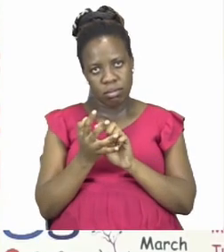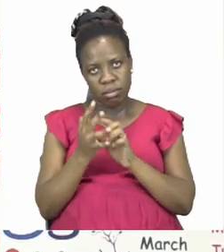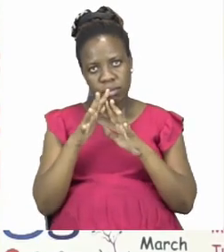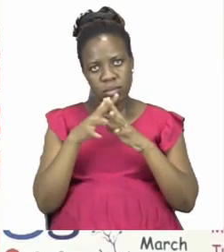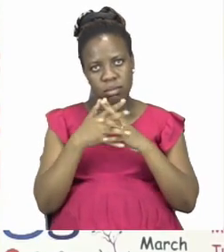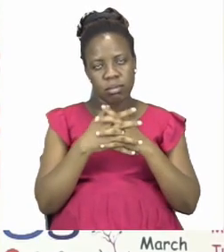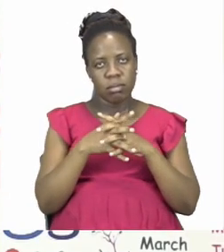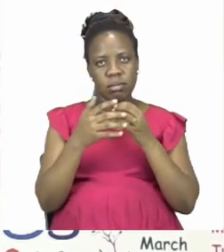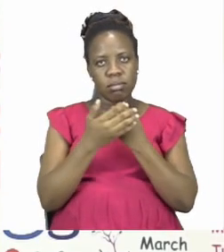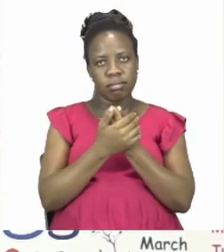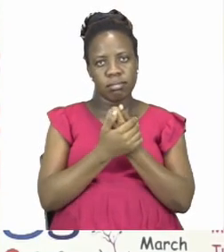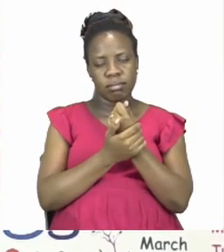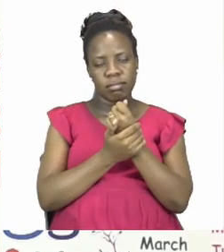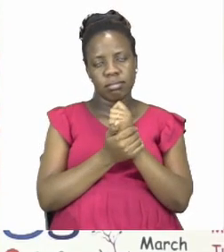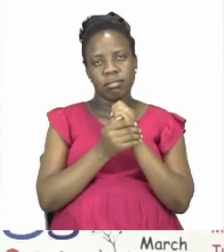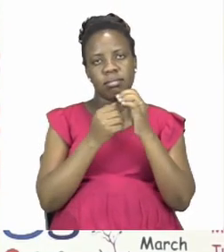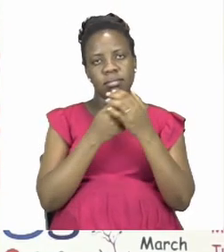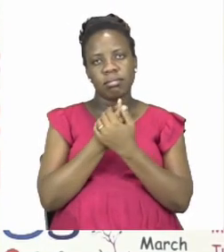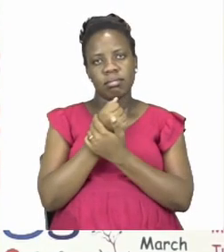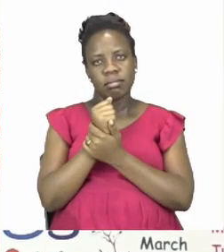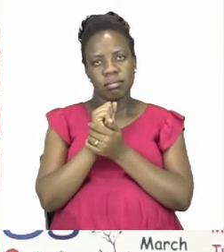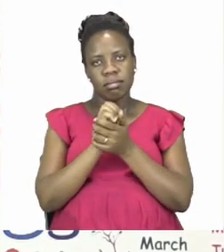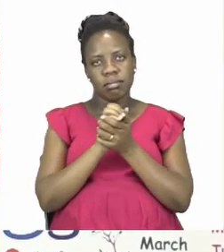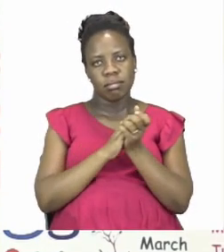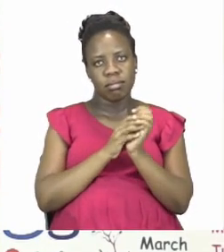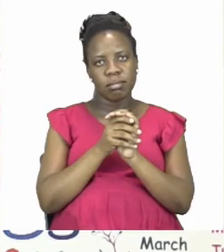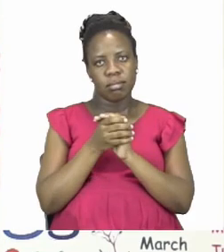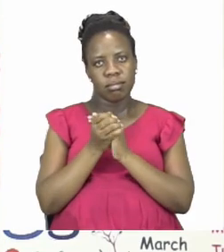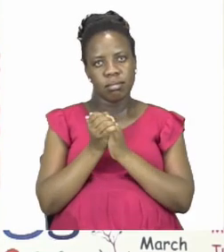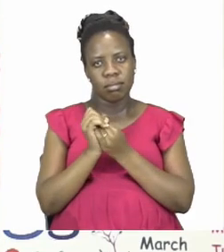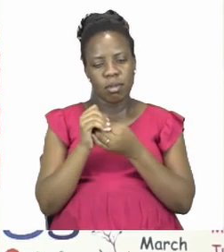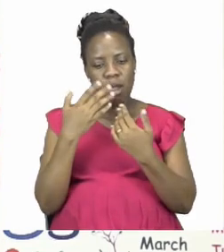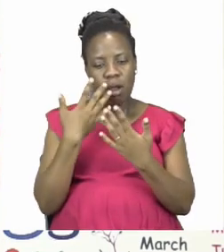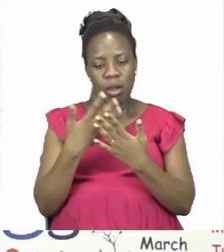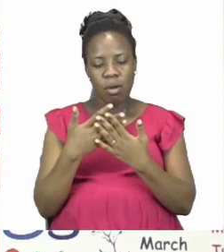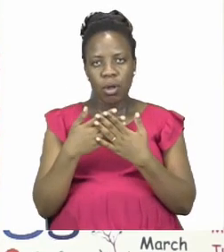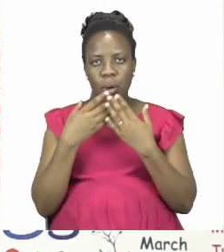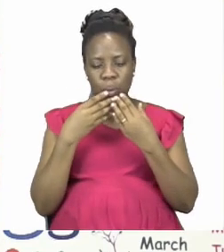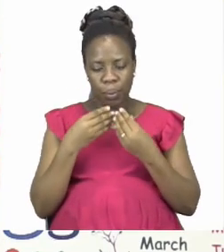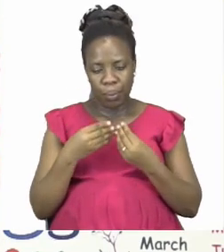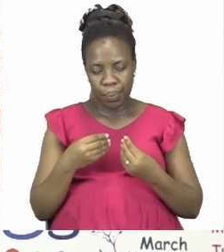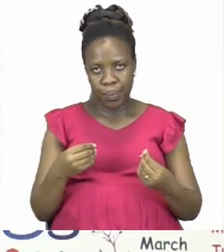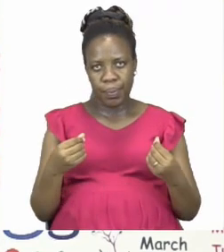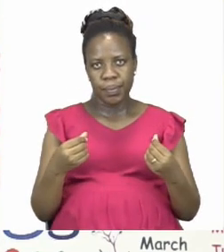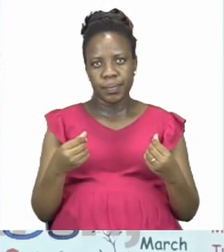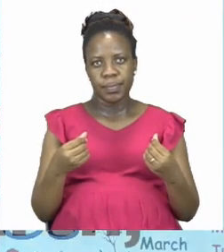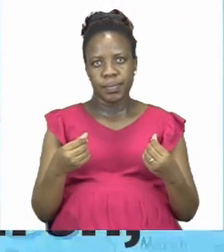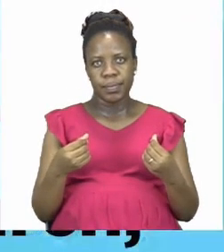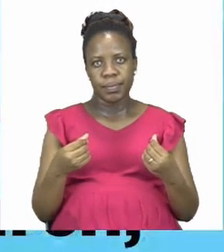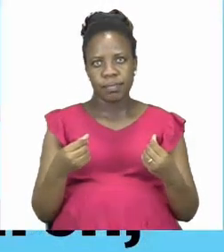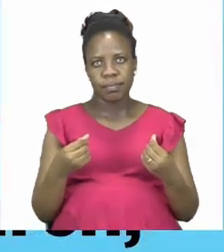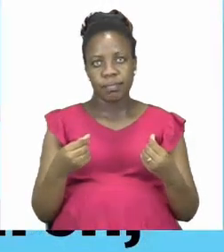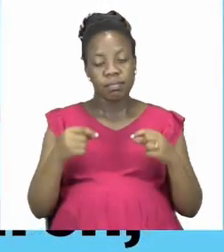hands, and then we rub it in. And then, boys and girls, we wait for our hands to dry before we touch